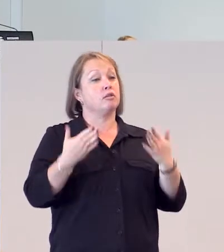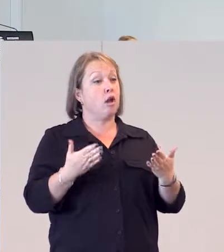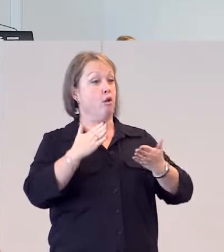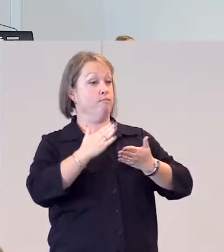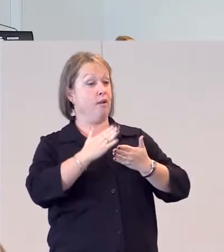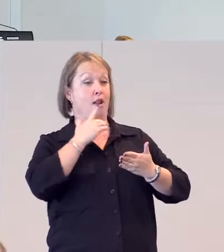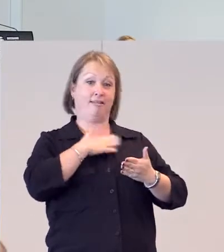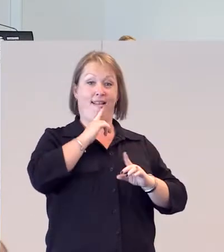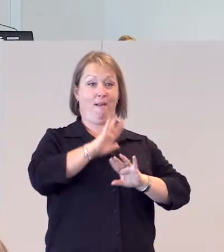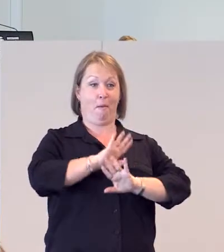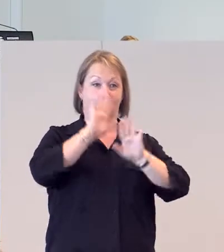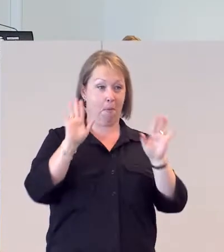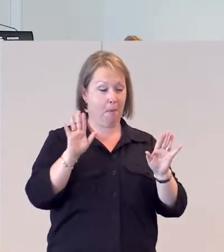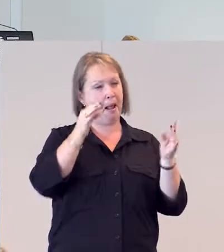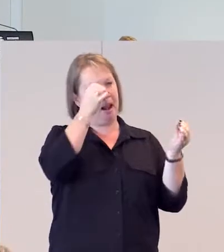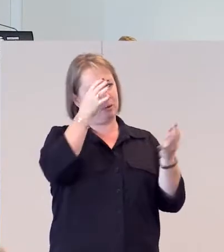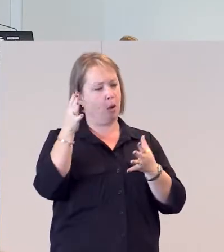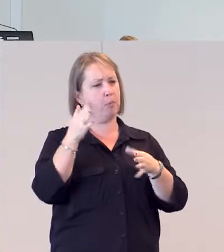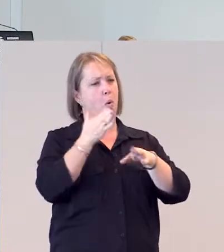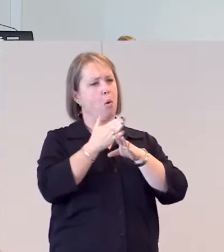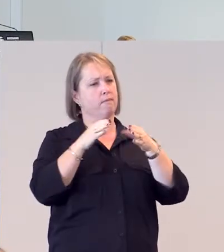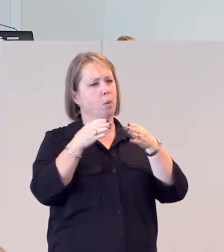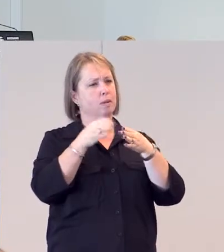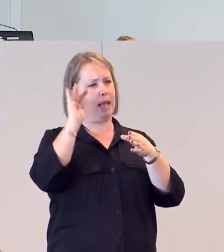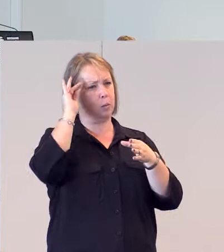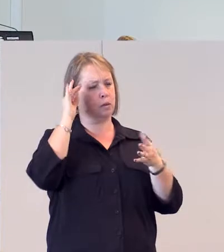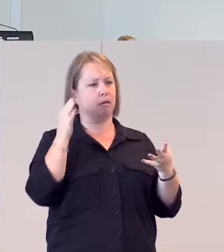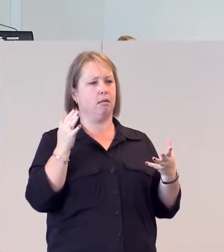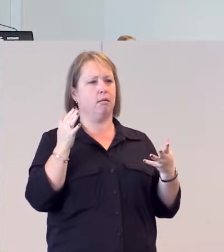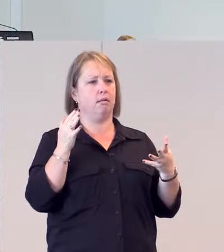like to say hello, let you know, the Workforce Council